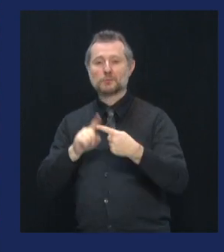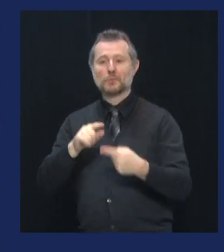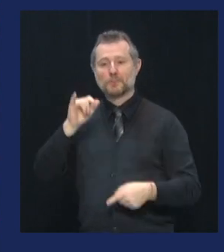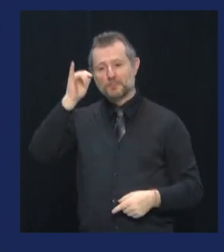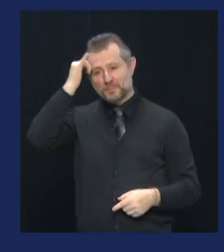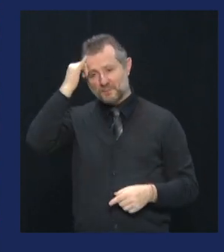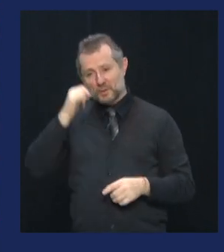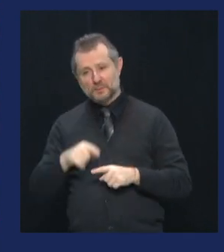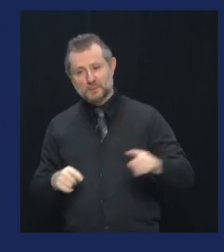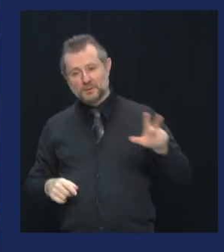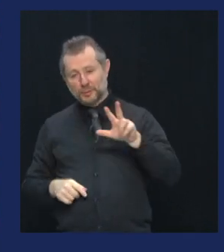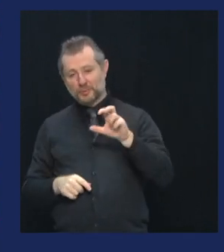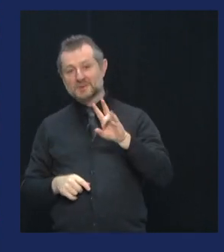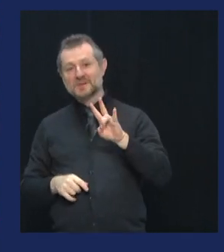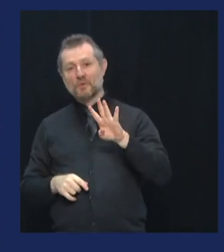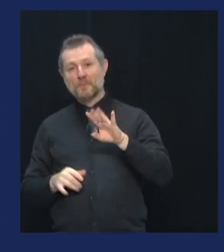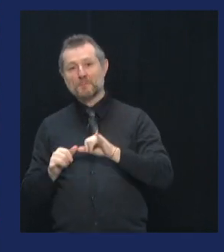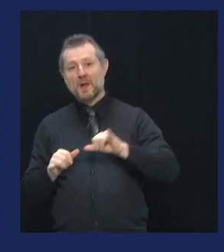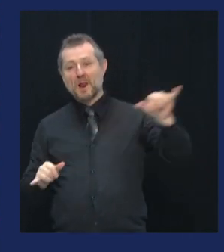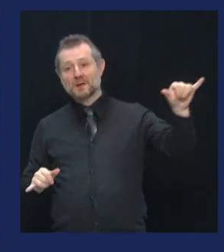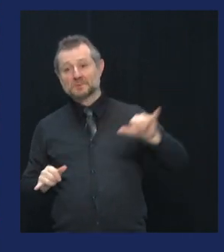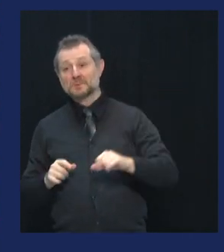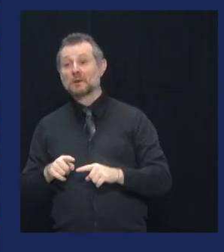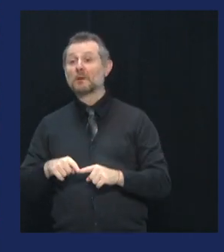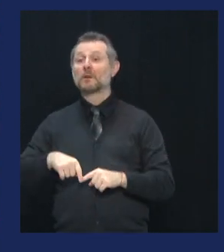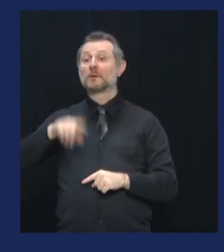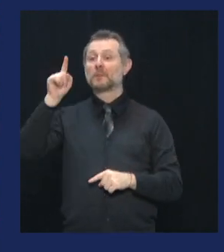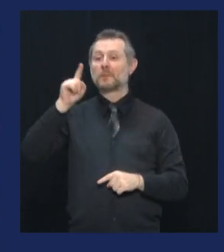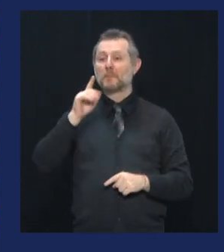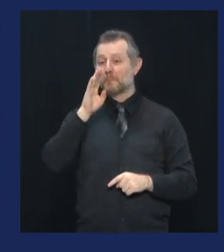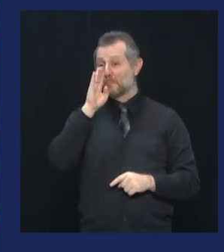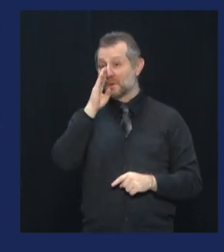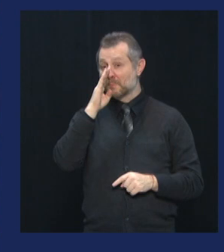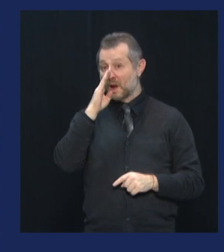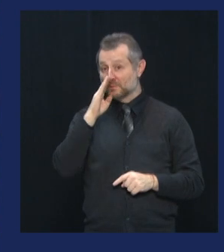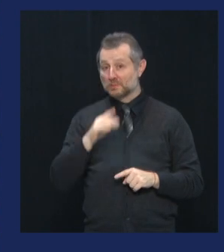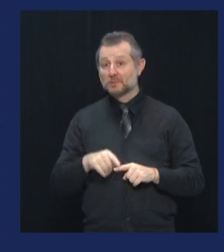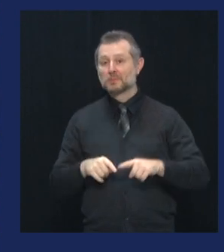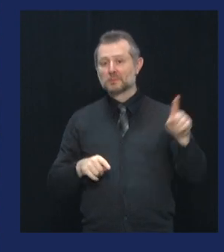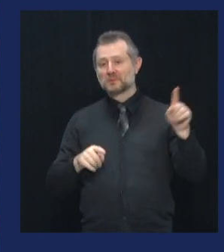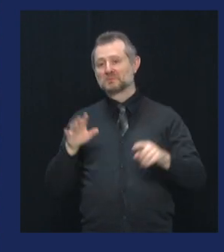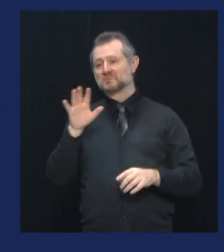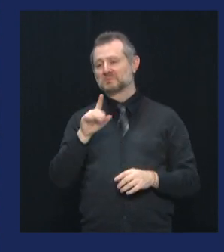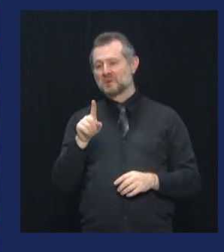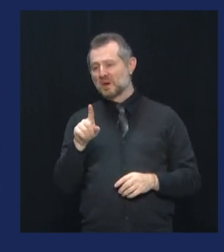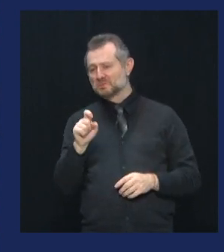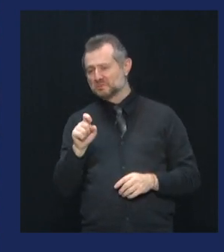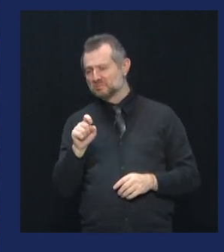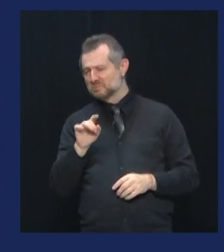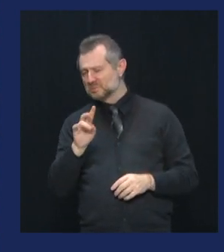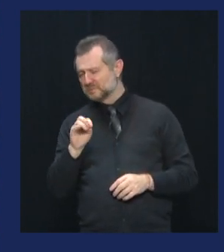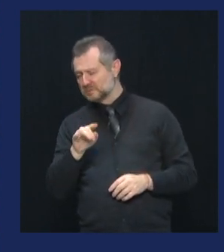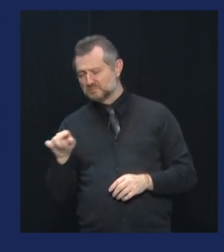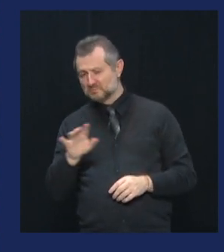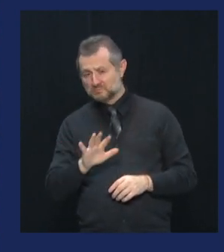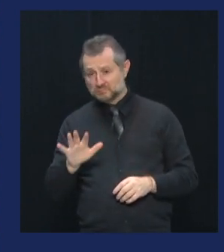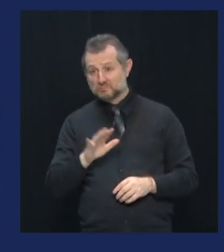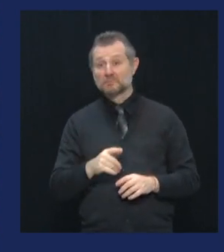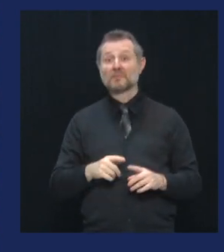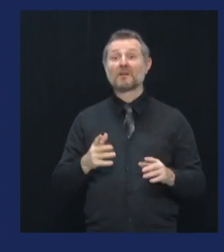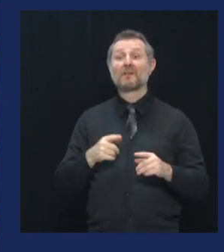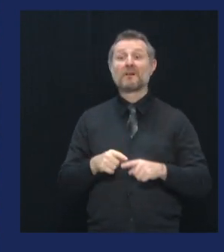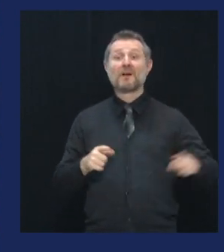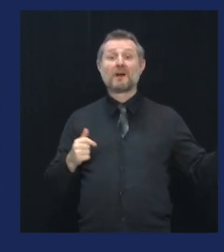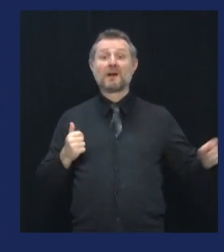to Binghamton is 178 miles. And from Times Square to Canada, which possesses low-cost